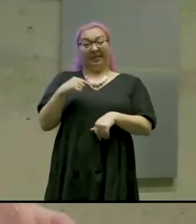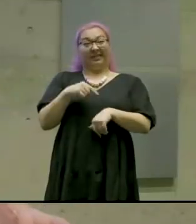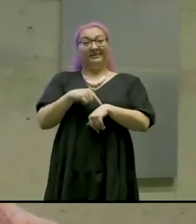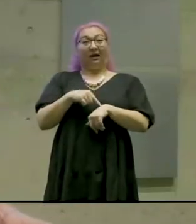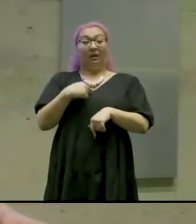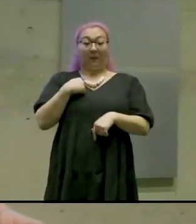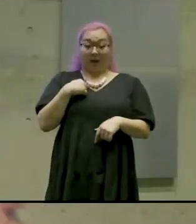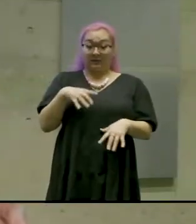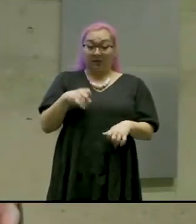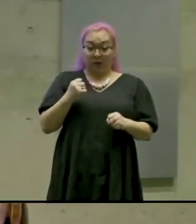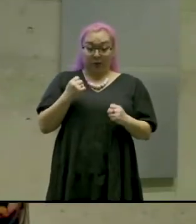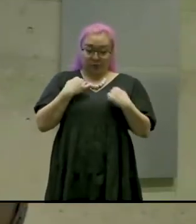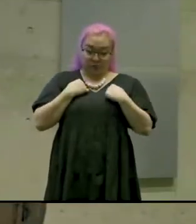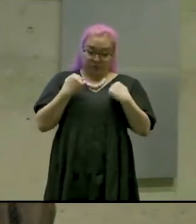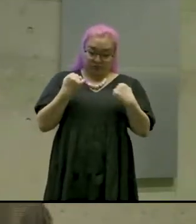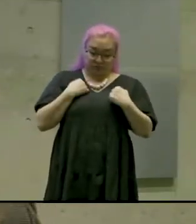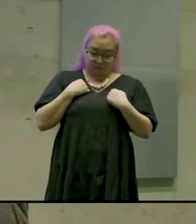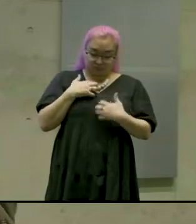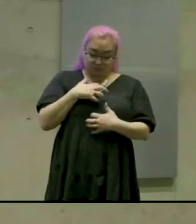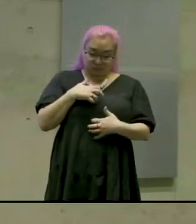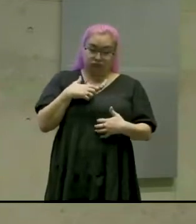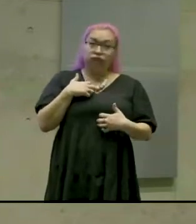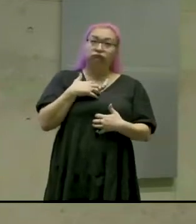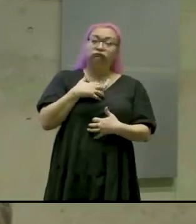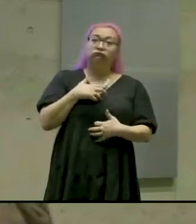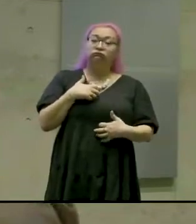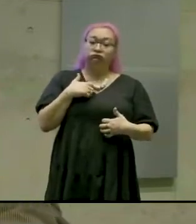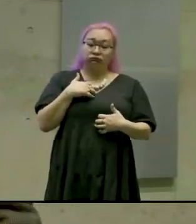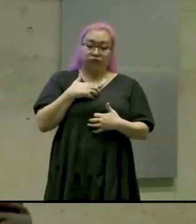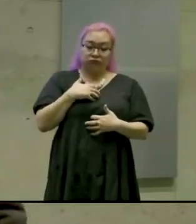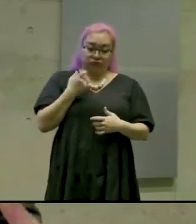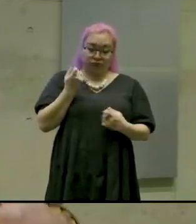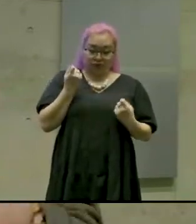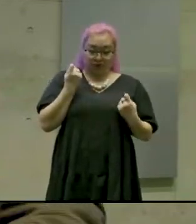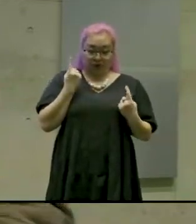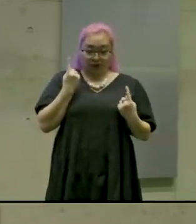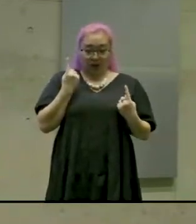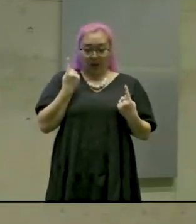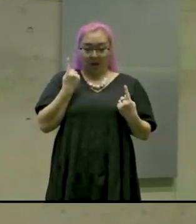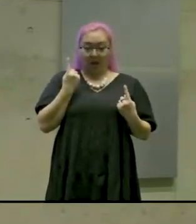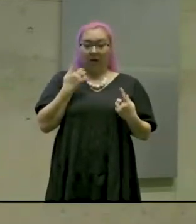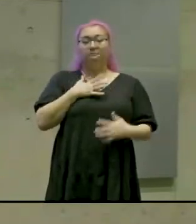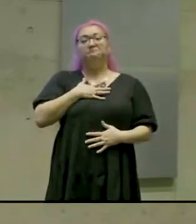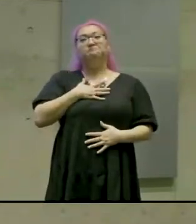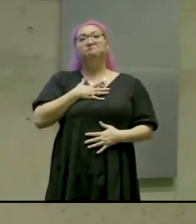process and be able to acknowledge with myself first that